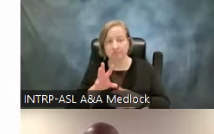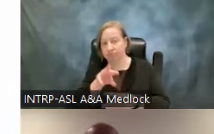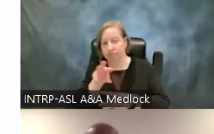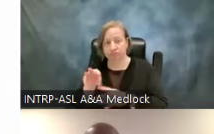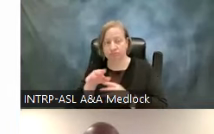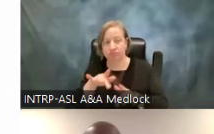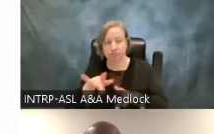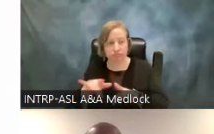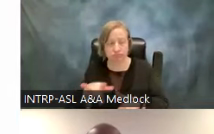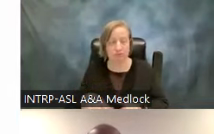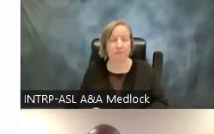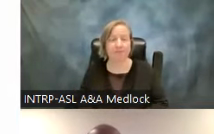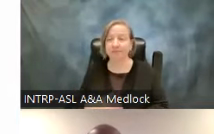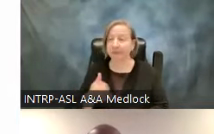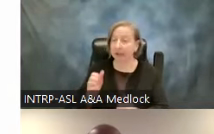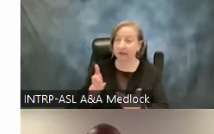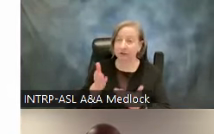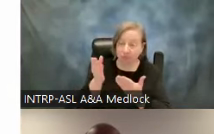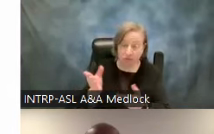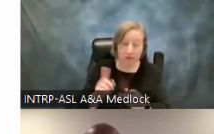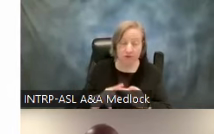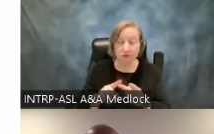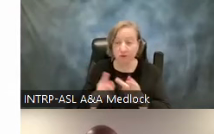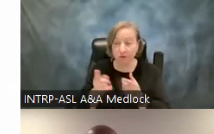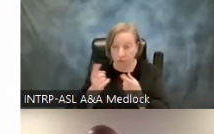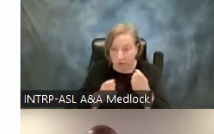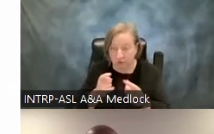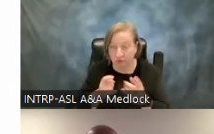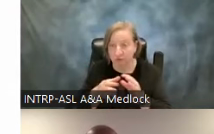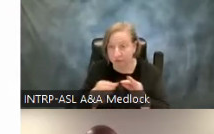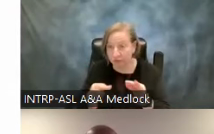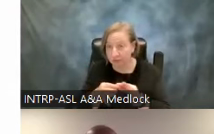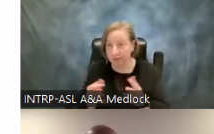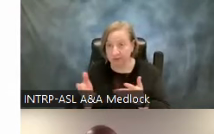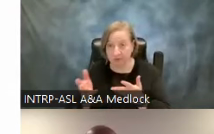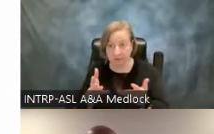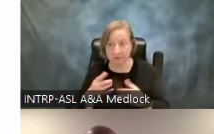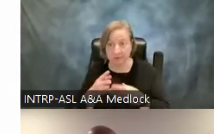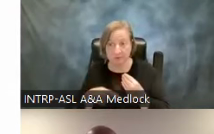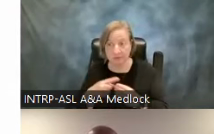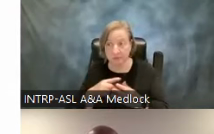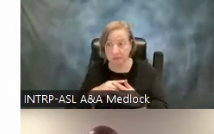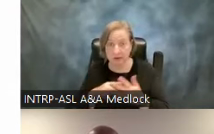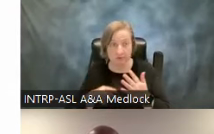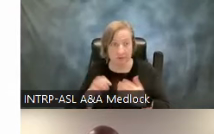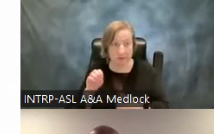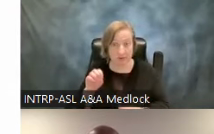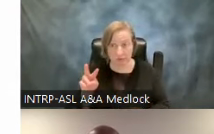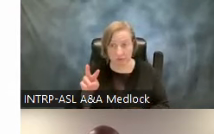Is there any suggestions or questions, comments about E2?